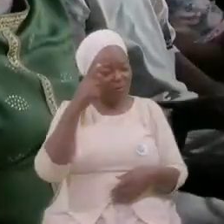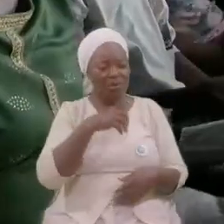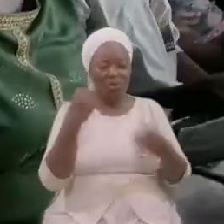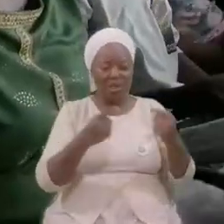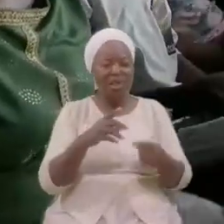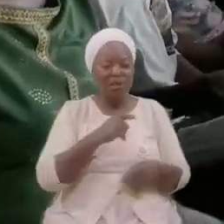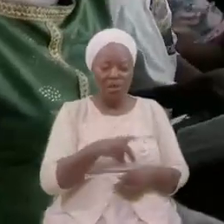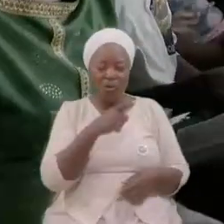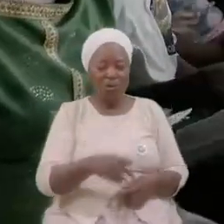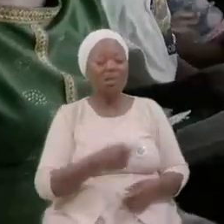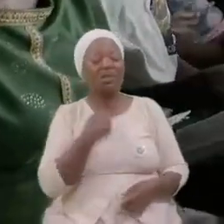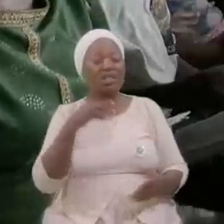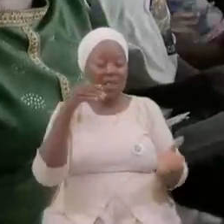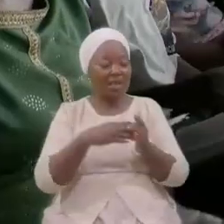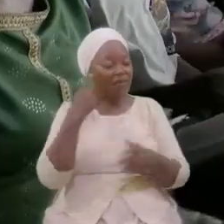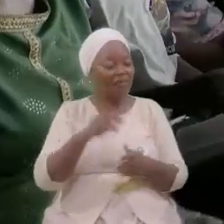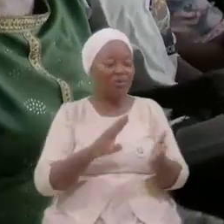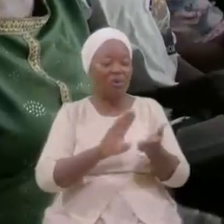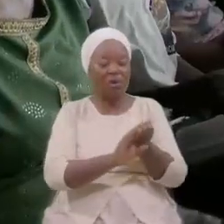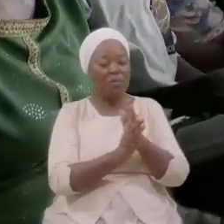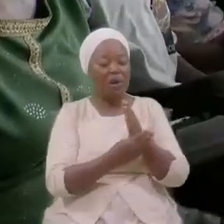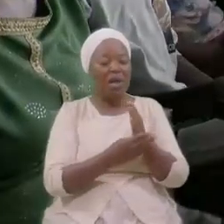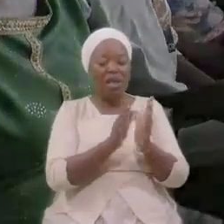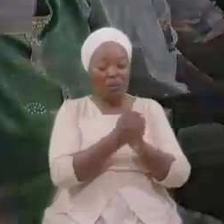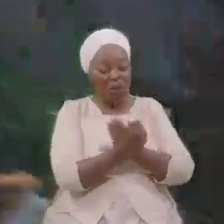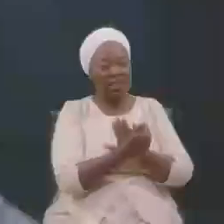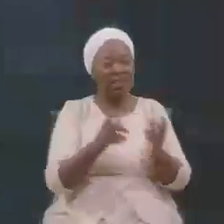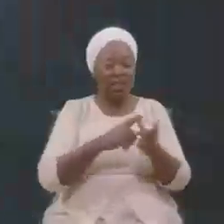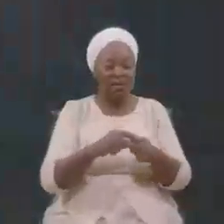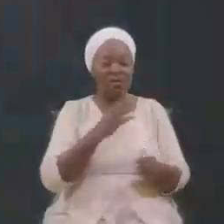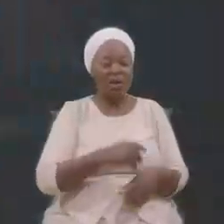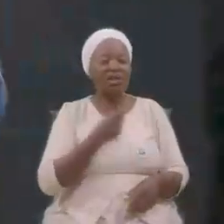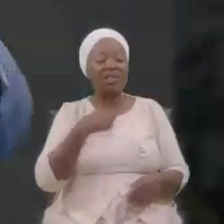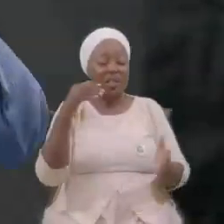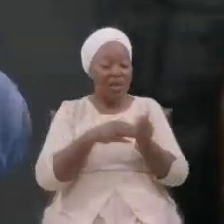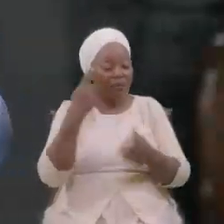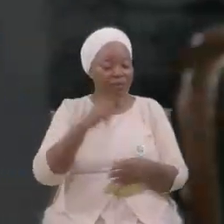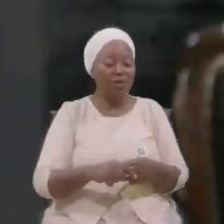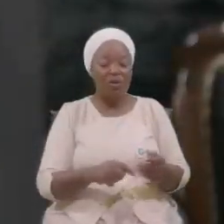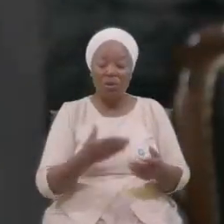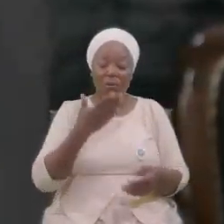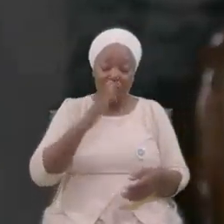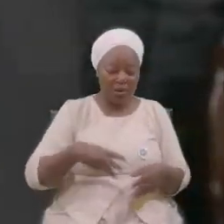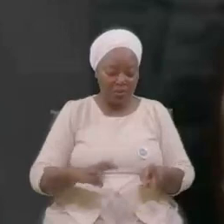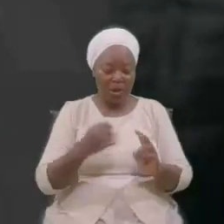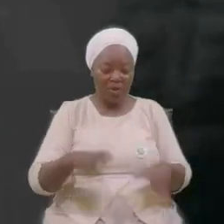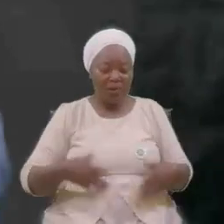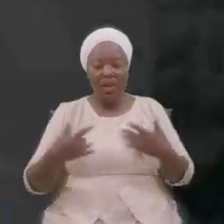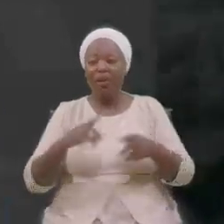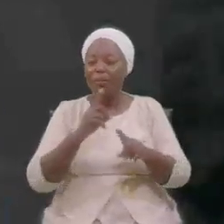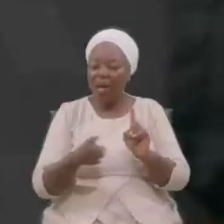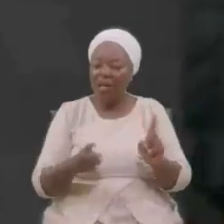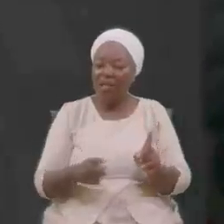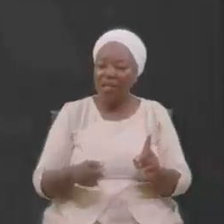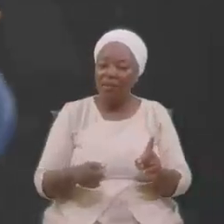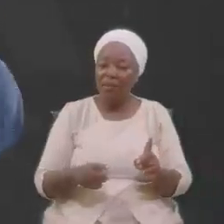your immorality. You're thirsty again for your fornication. You're thirsty again for your adultery. But he